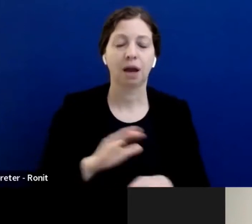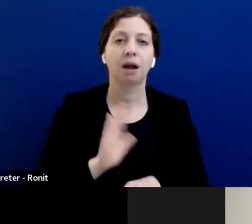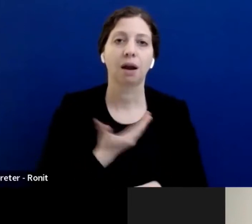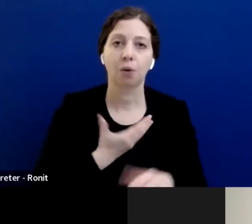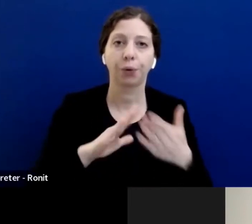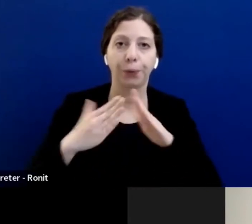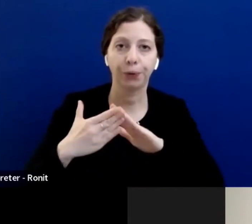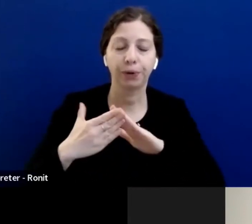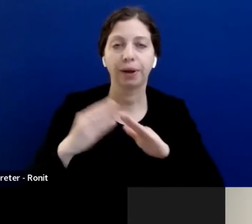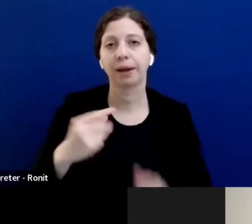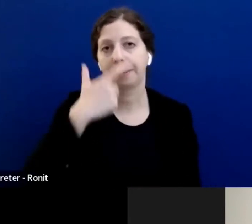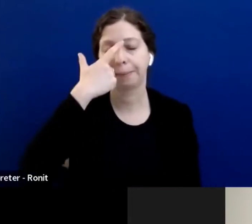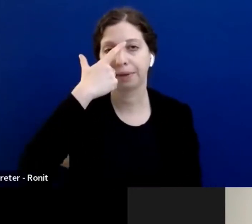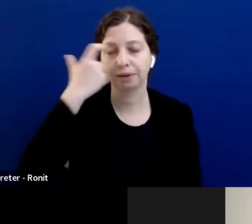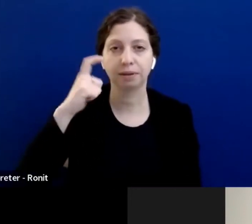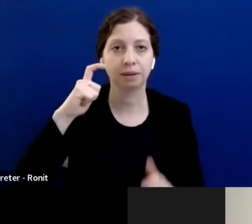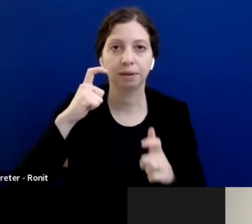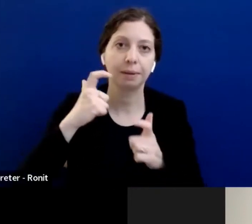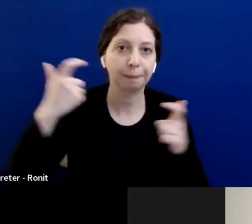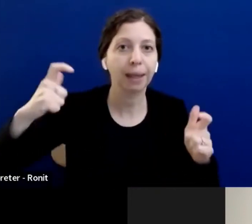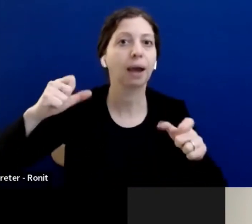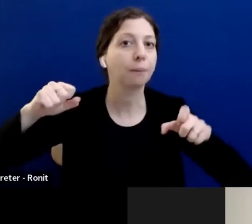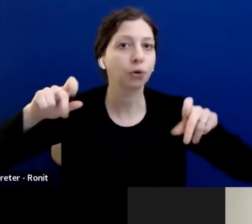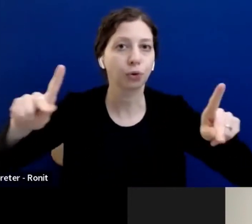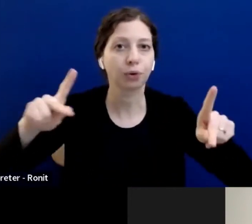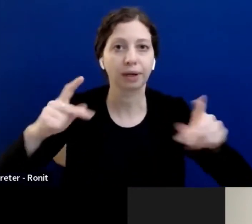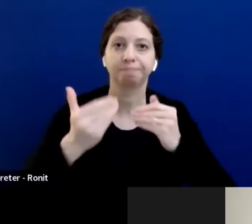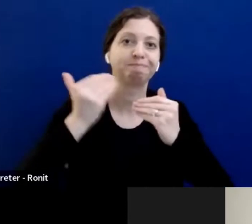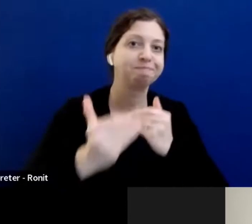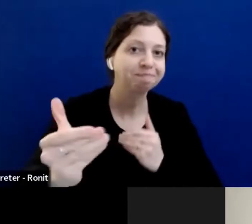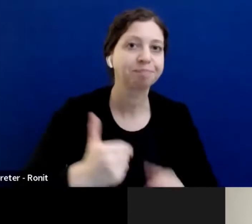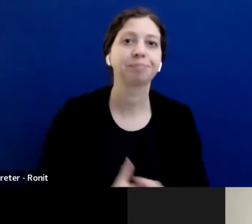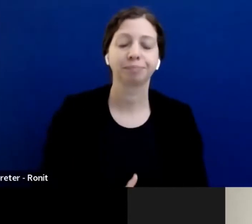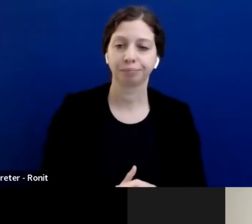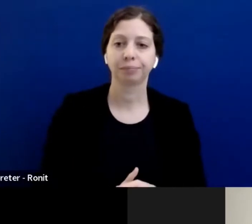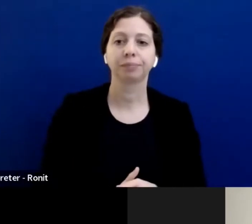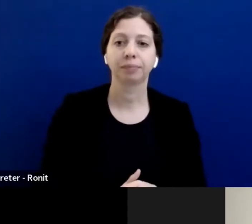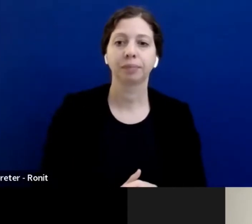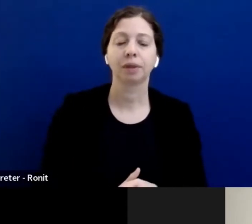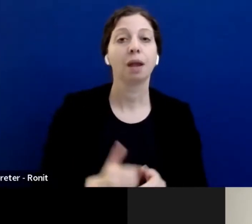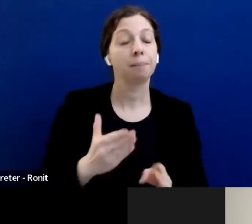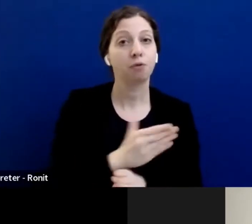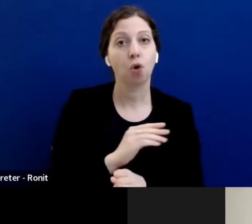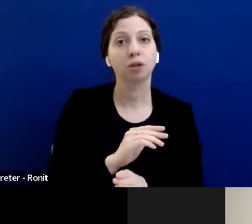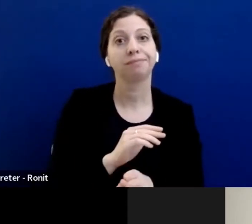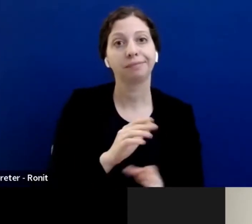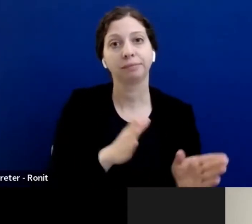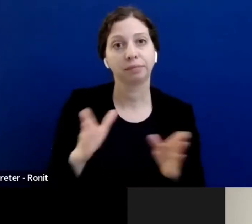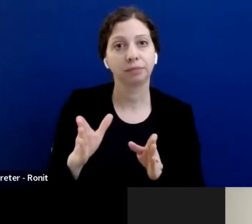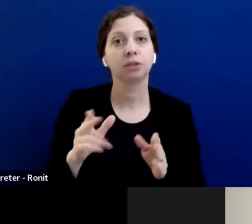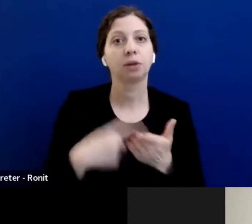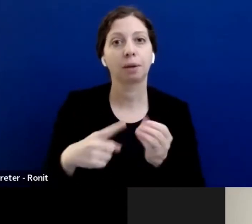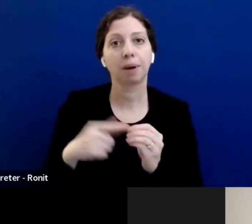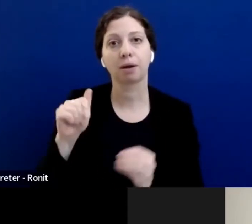community and because of the big opportunities we have before us. Before I turn to talk about ACL